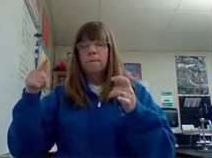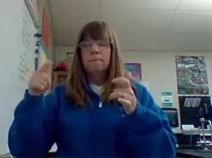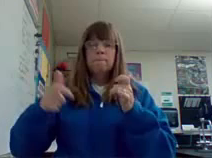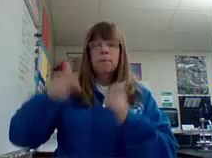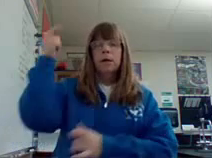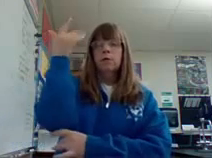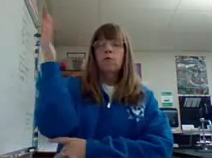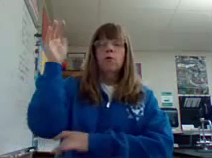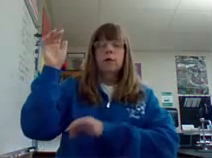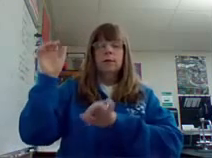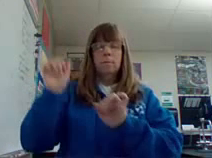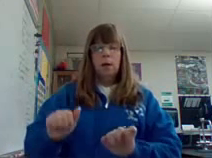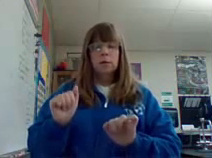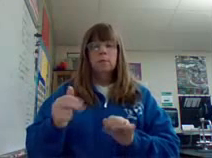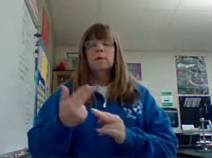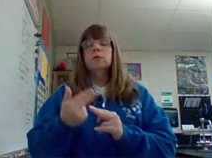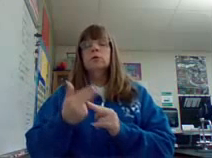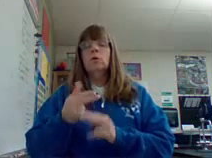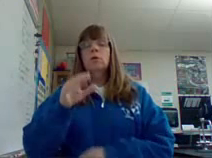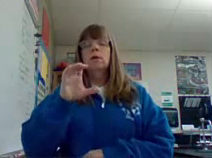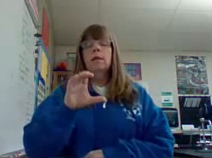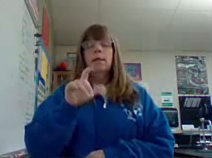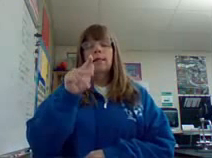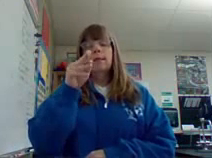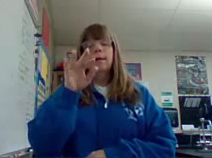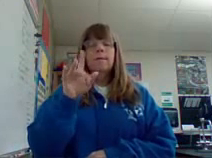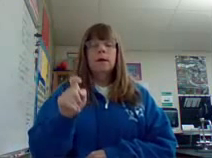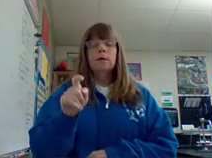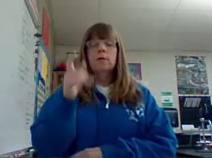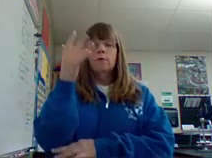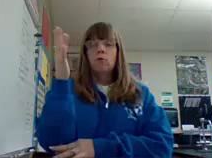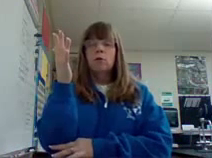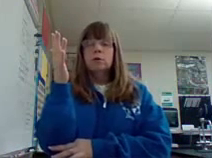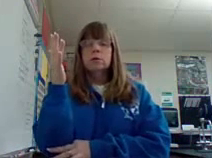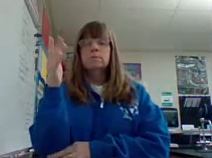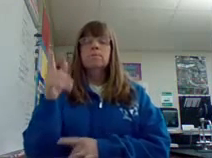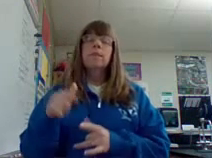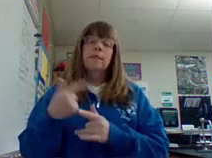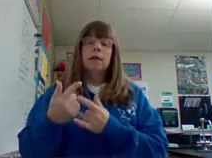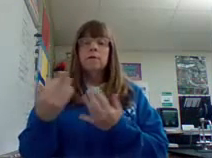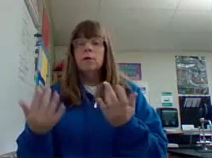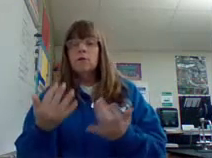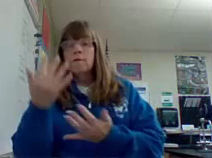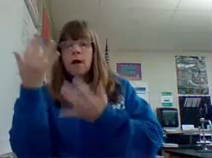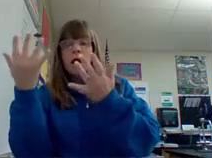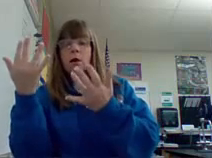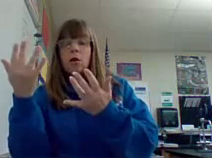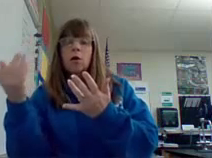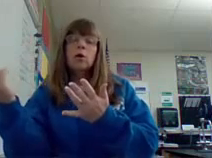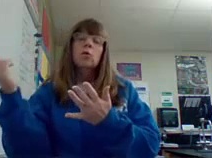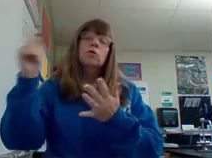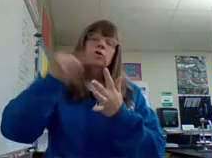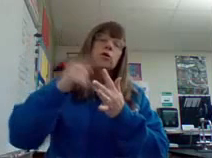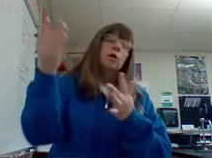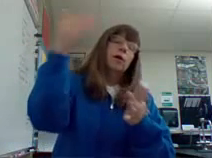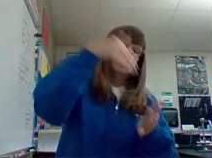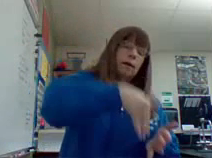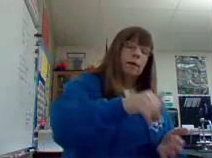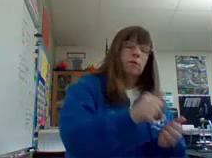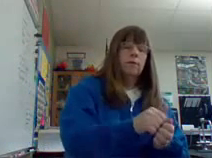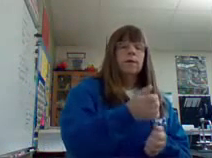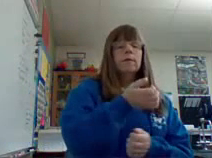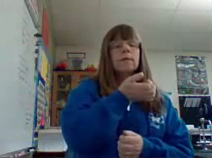be. Then when those trees, either there was a fire or they die, then it's going to start all over again back with the